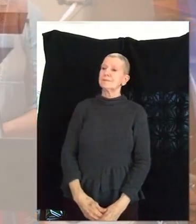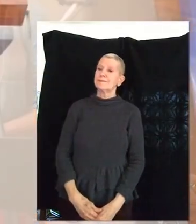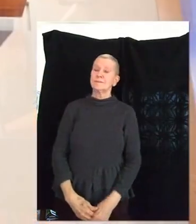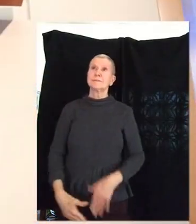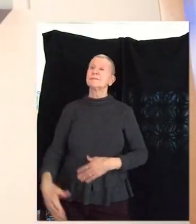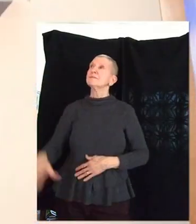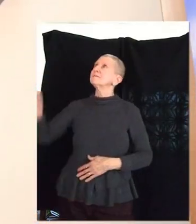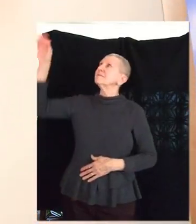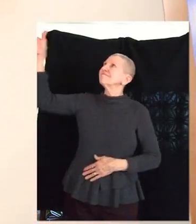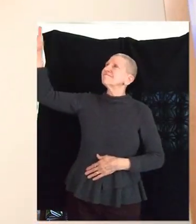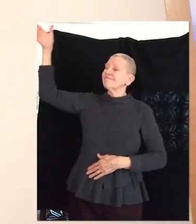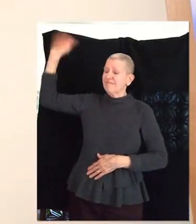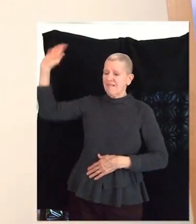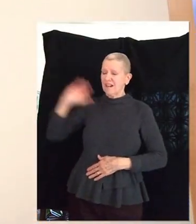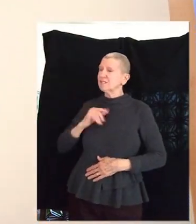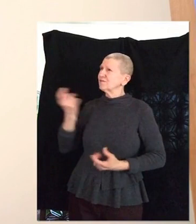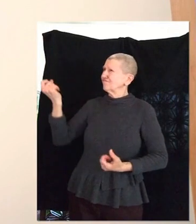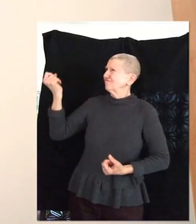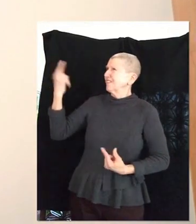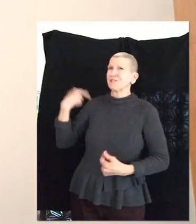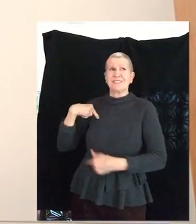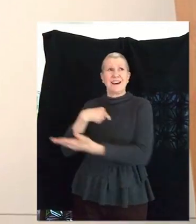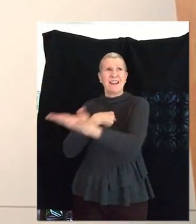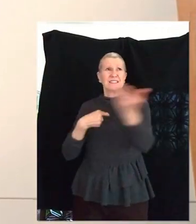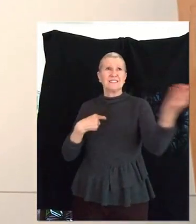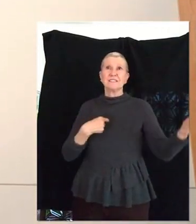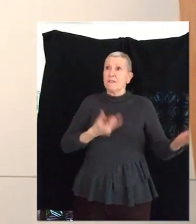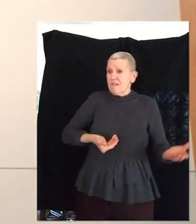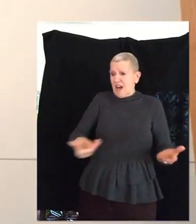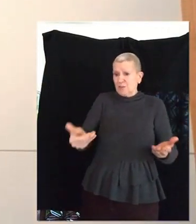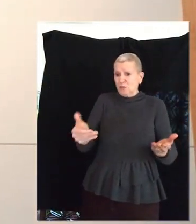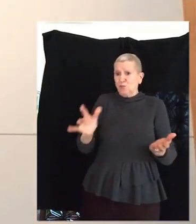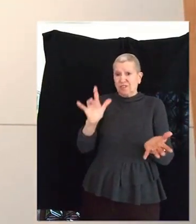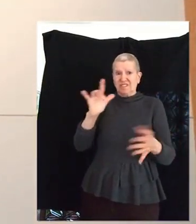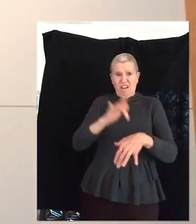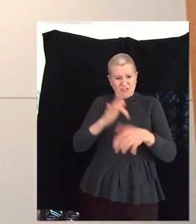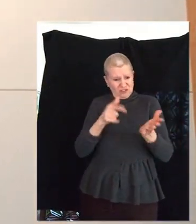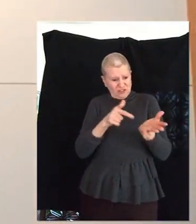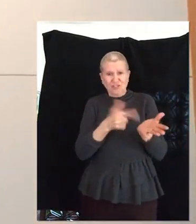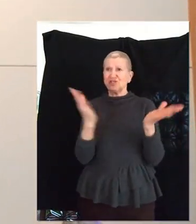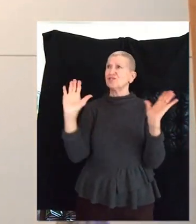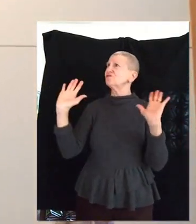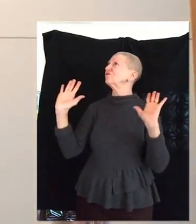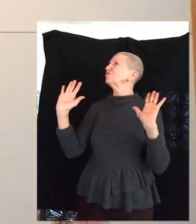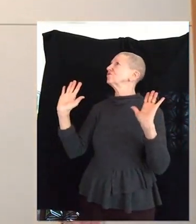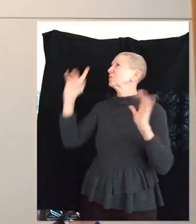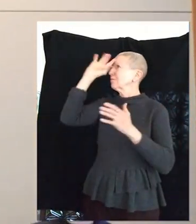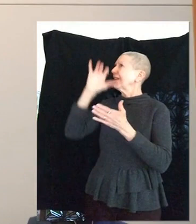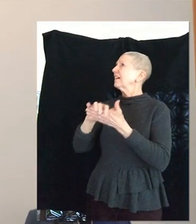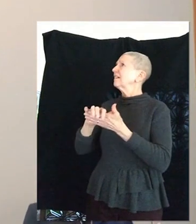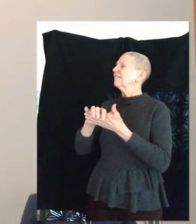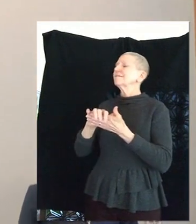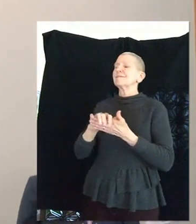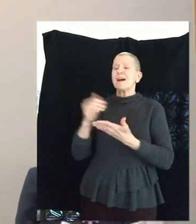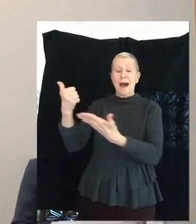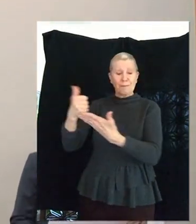Of compassion, you invite us to touch your wounds so that we may believe. Help us to believe